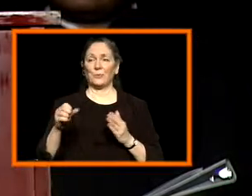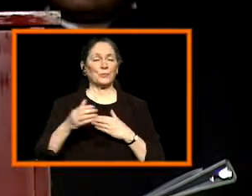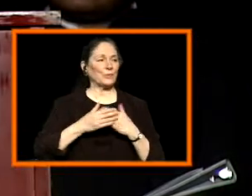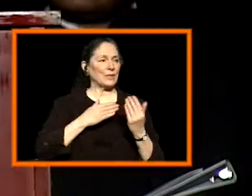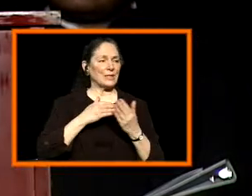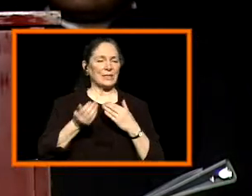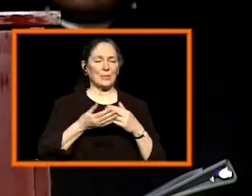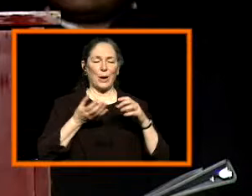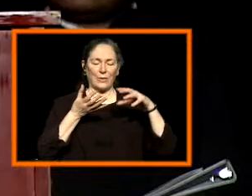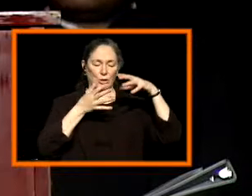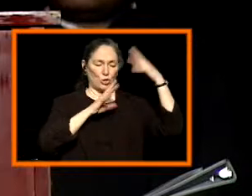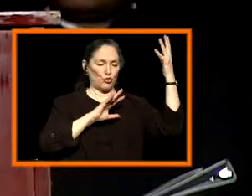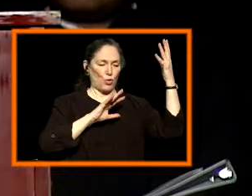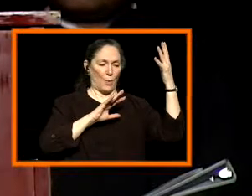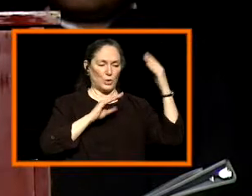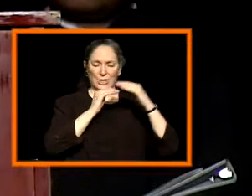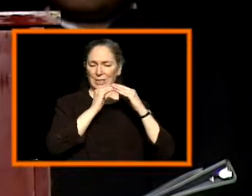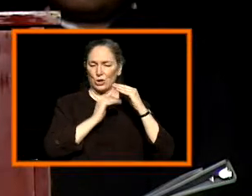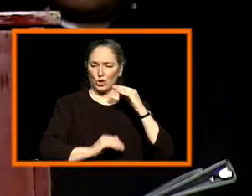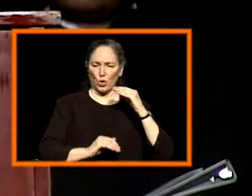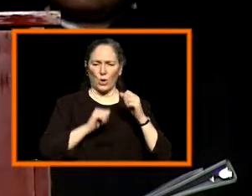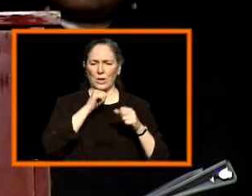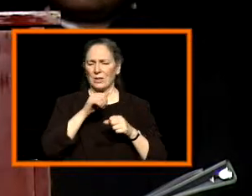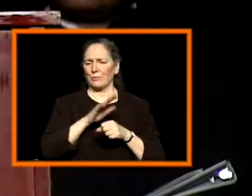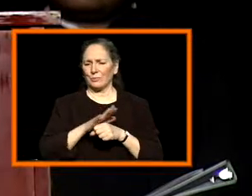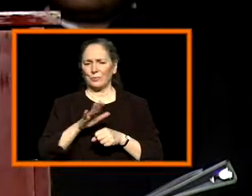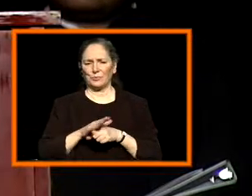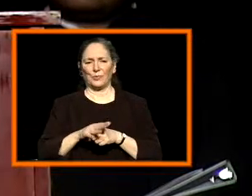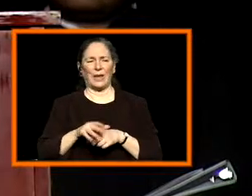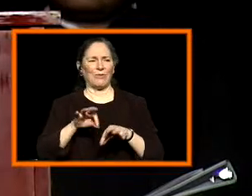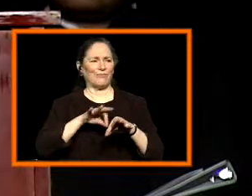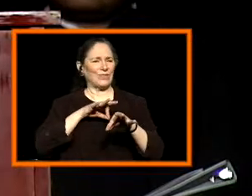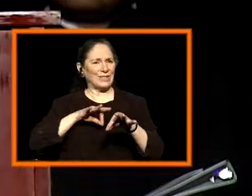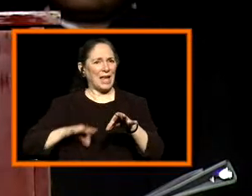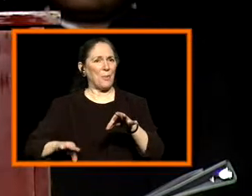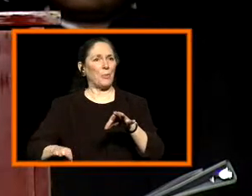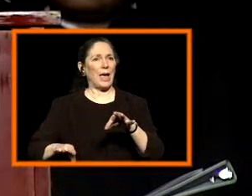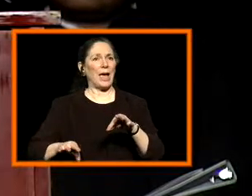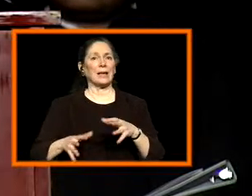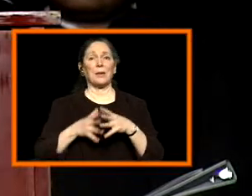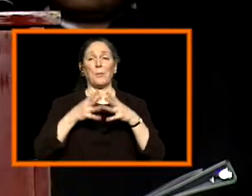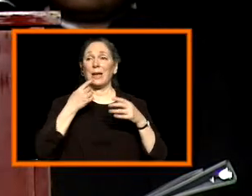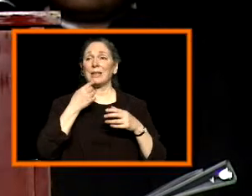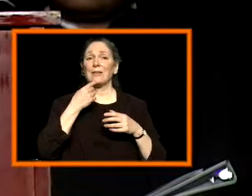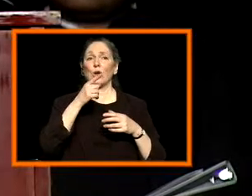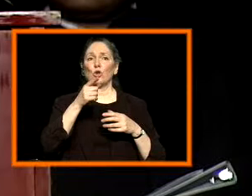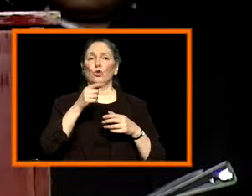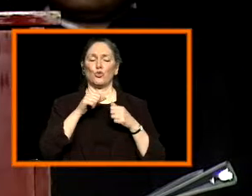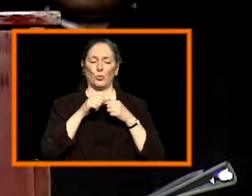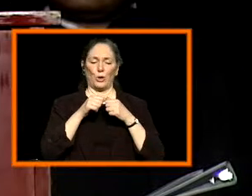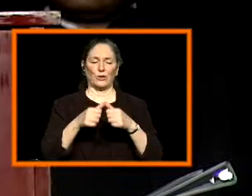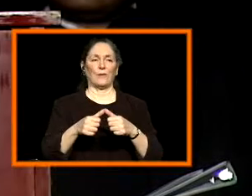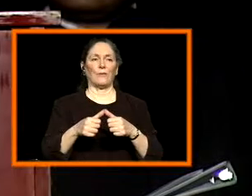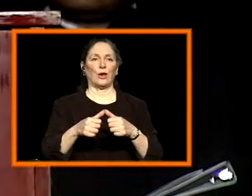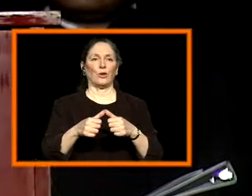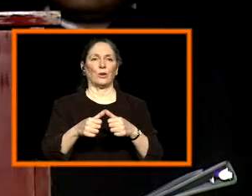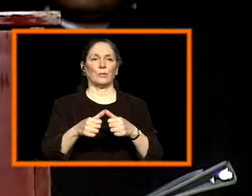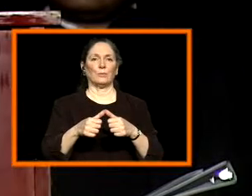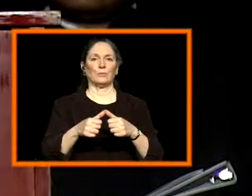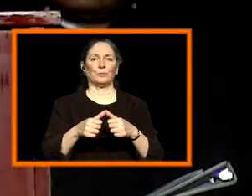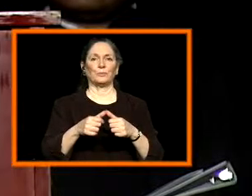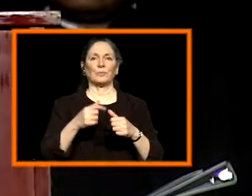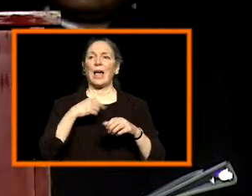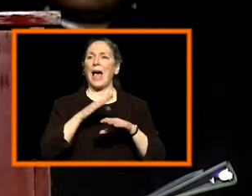Despite the disruptions and shortages and setbacks, as many have said, you persevered.